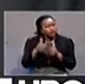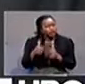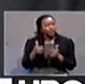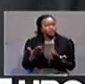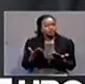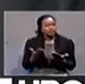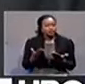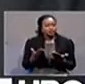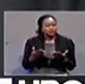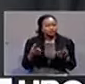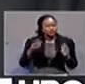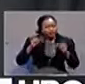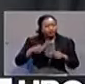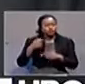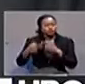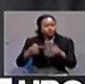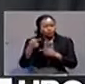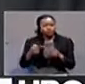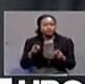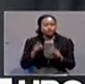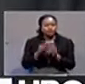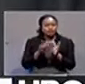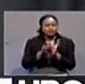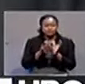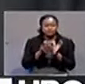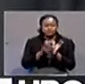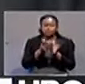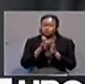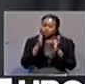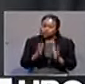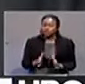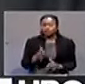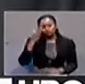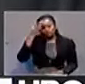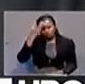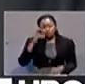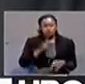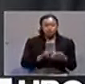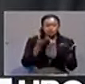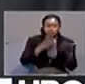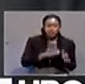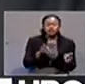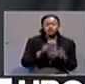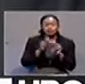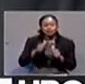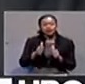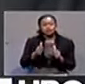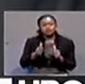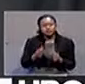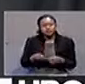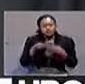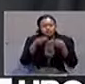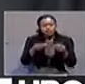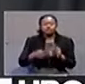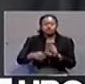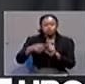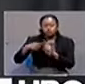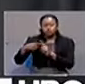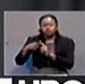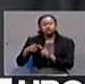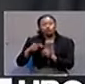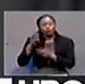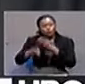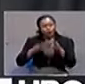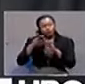as believers, to know that you need to leave a positive footstep so that the world remembers